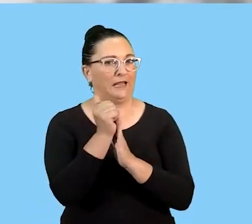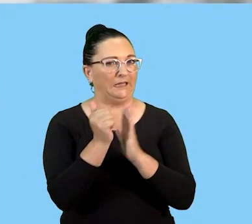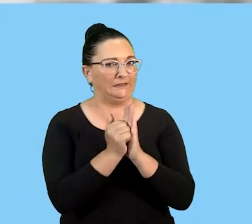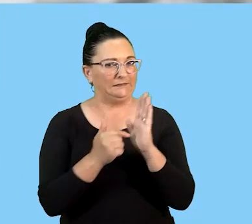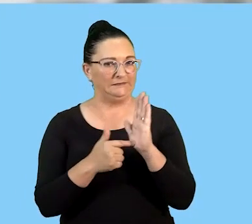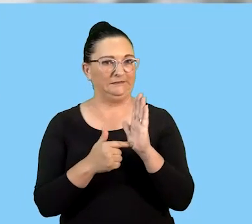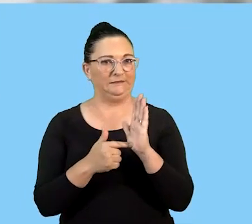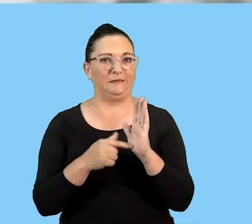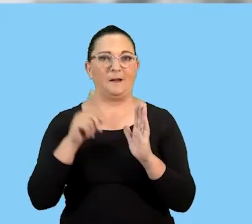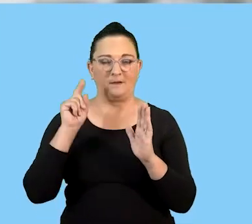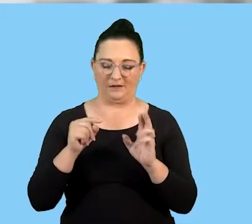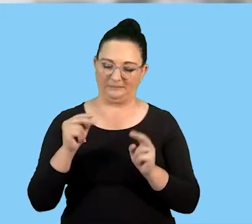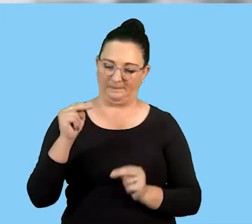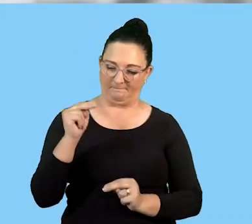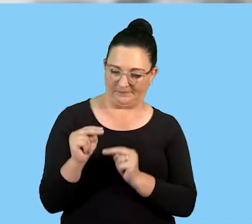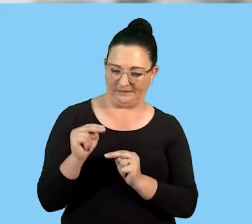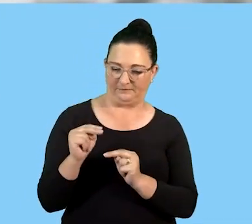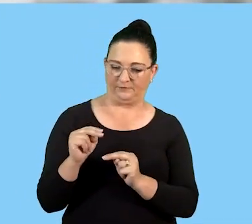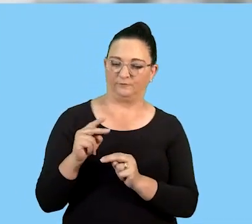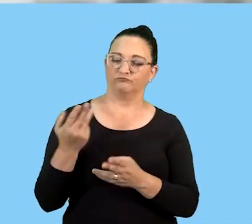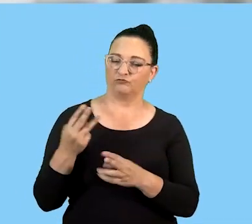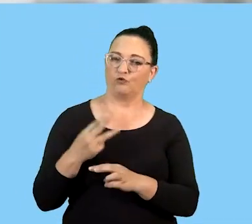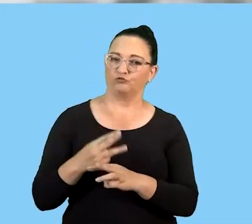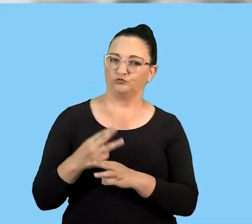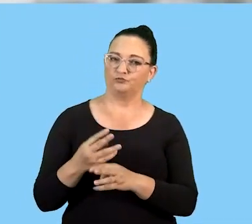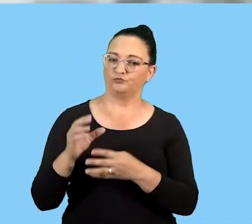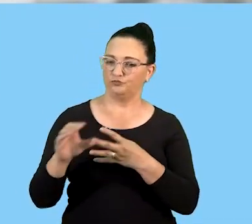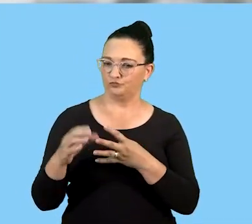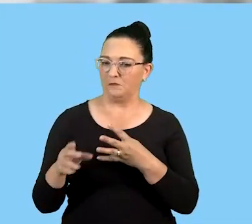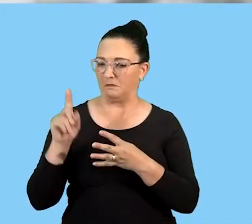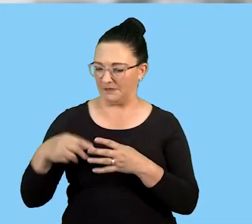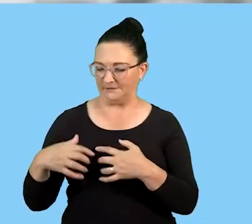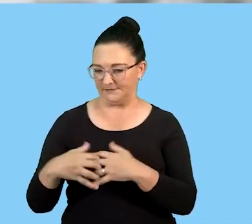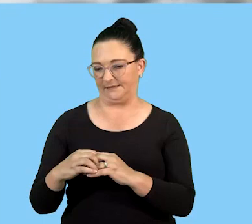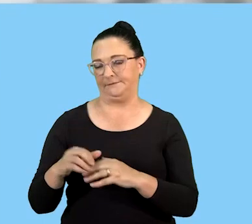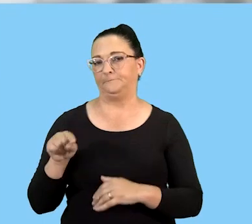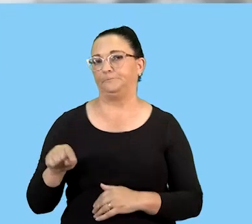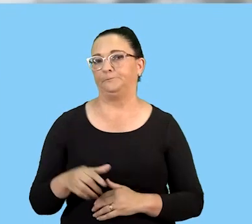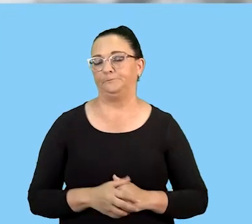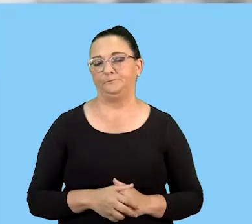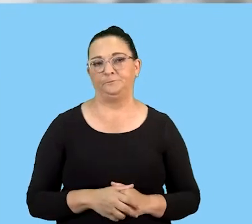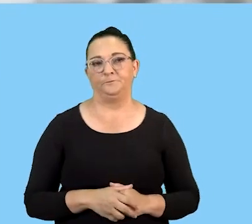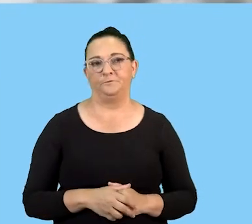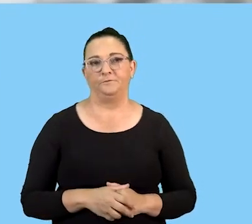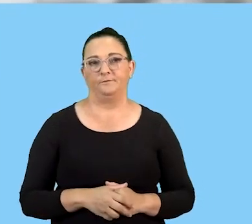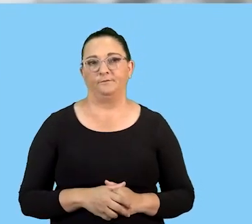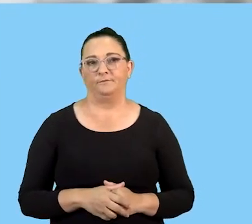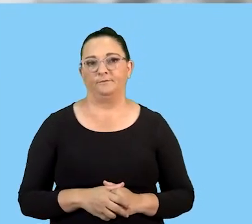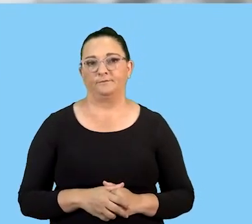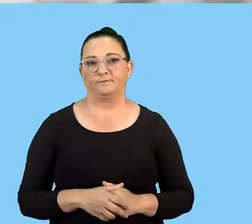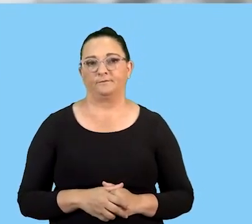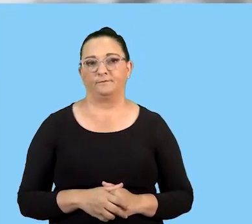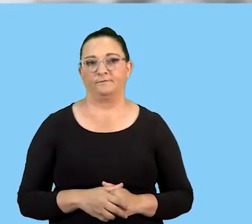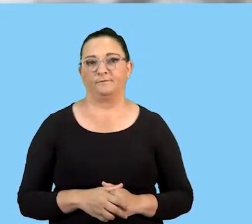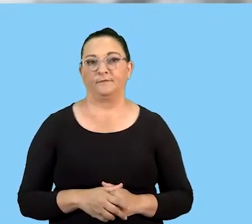they set the minimum acceptable working conditions for the employees. Now, the two